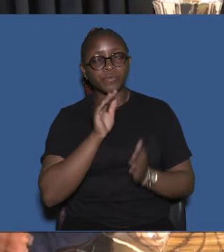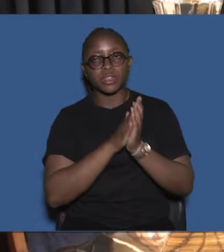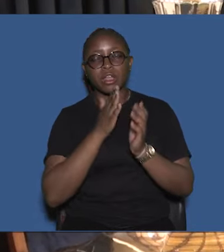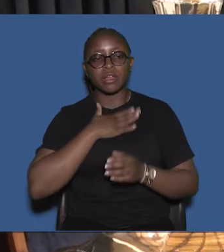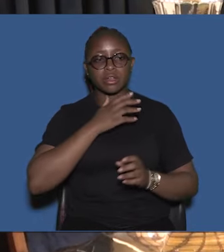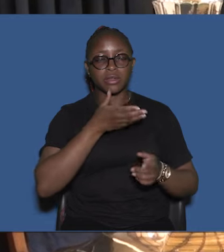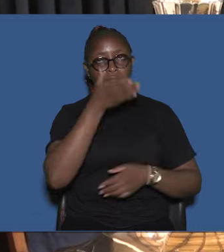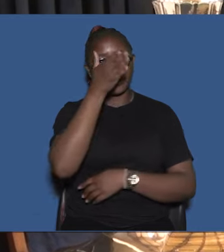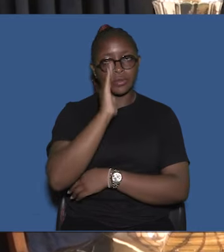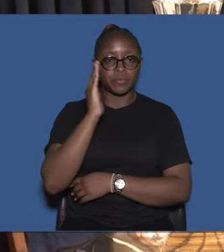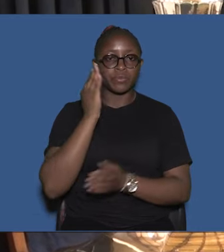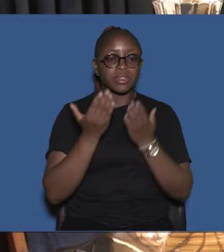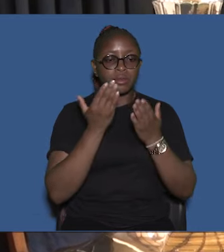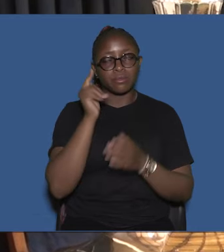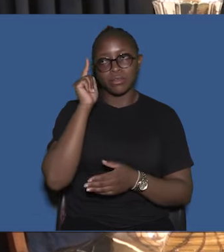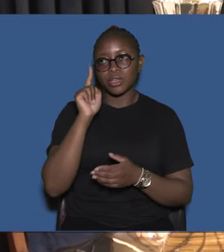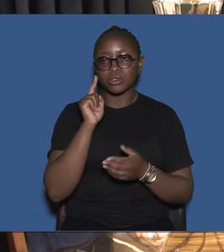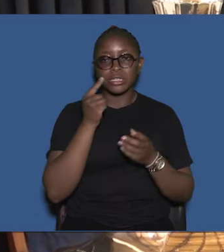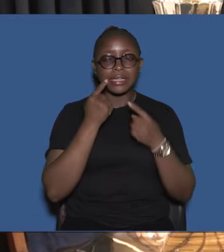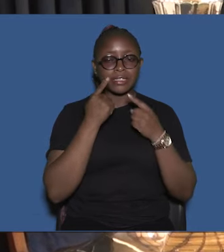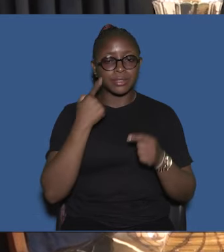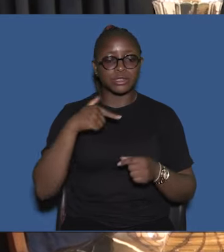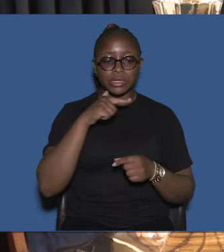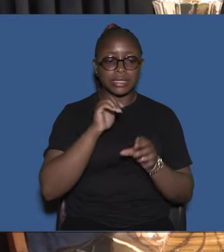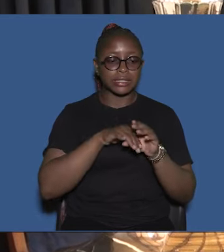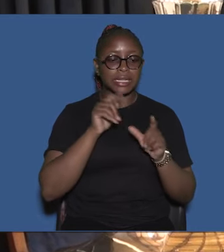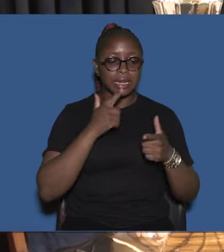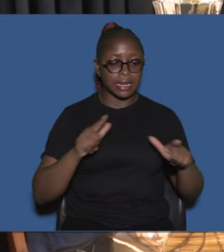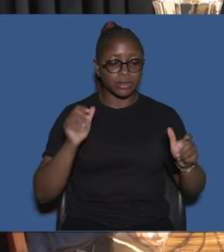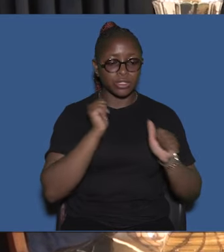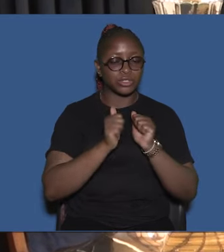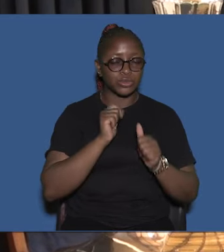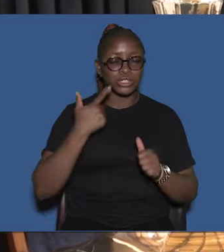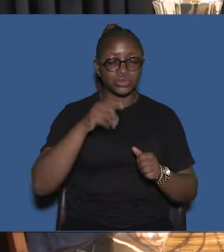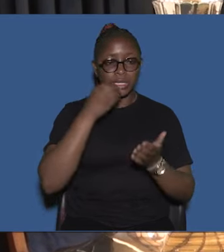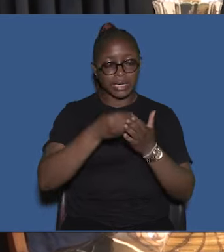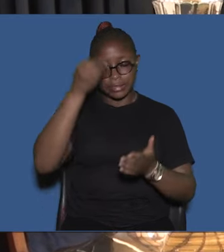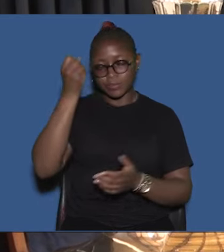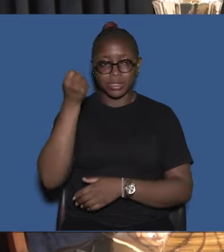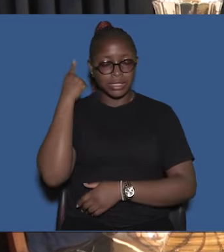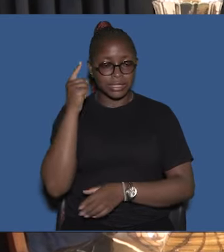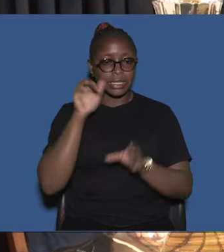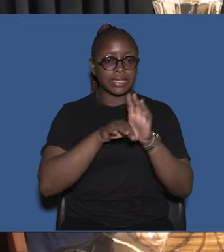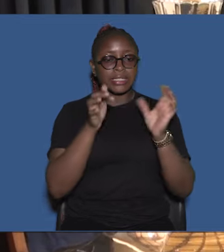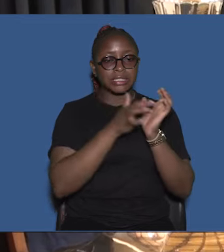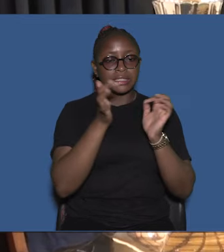speak to us in a language which we will understand? In Jesus' name we pray.